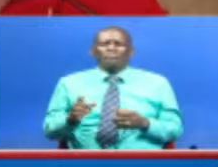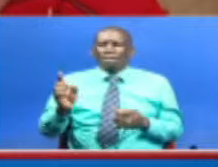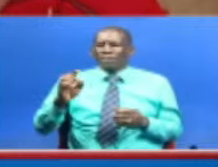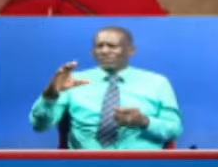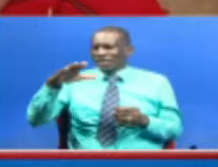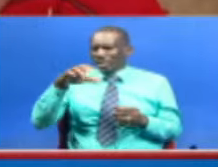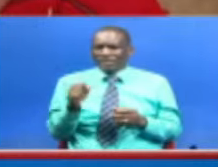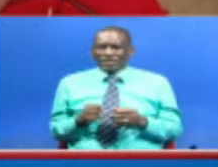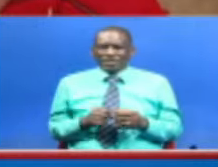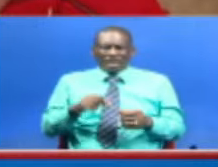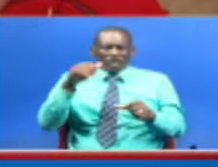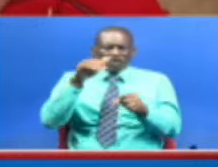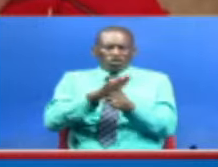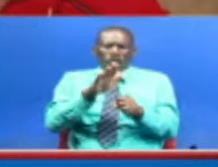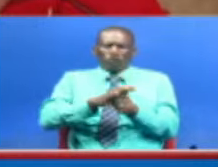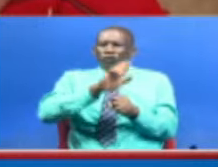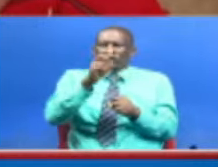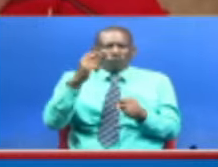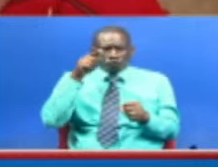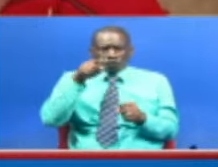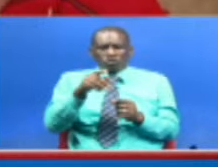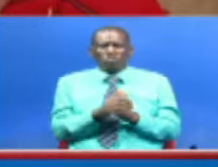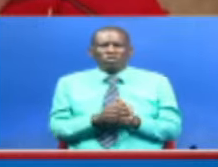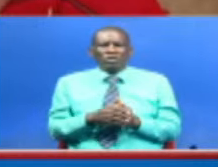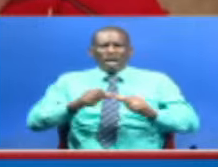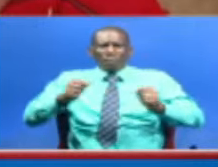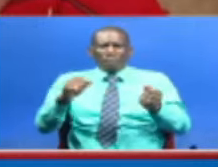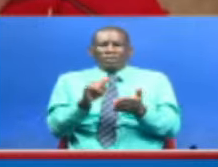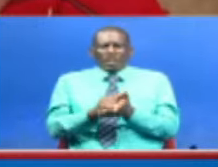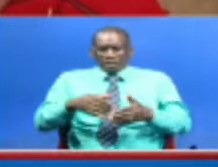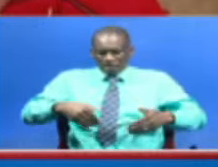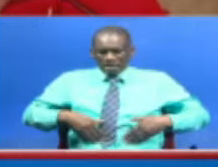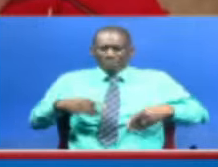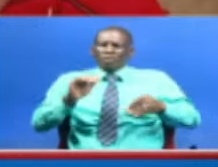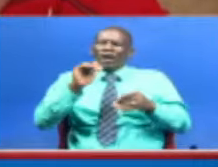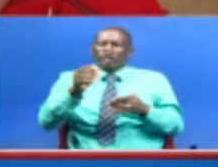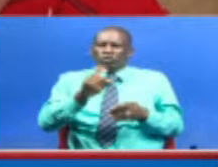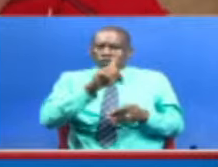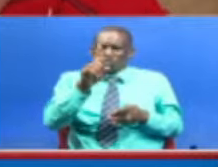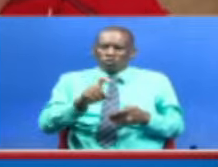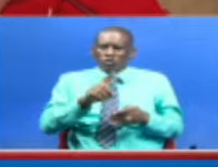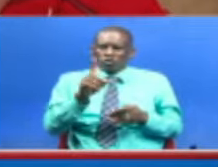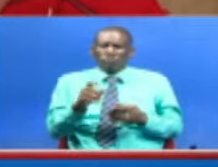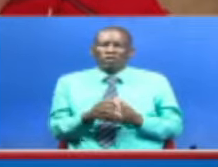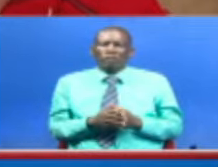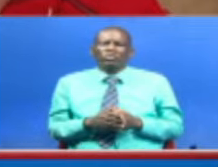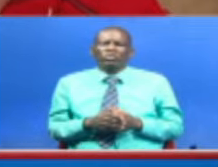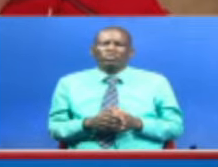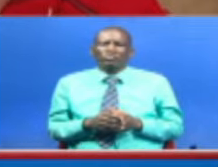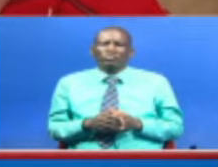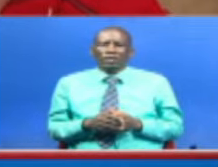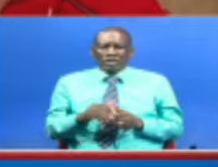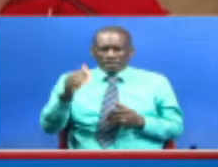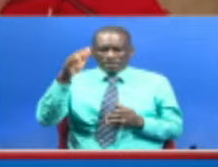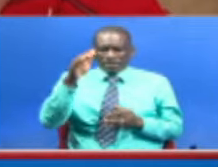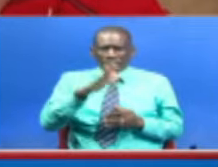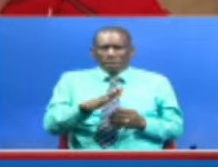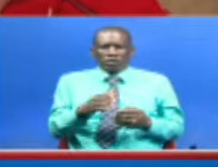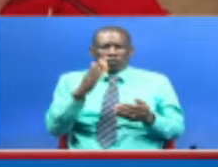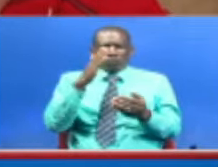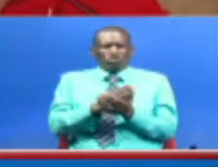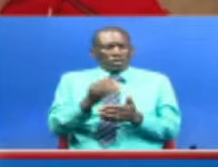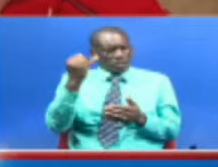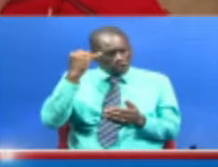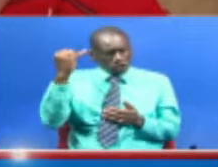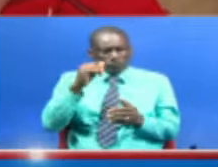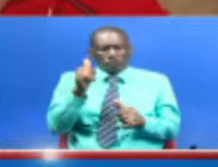the bulk of the questions were to you, and I'm glad that it's young people who asked those questions. It goes back to really the innovations that